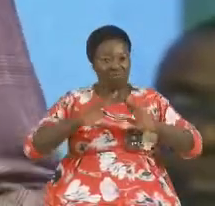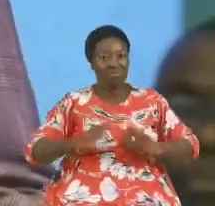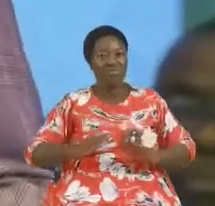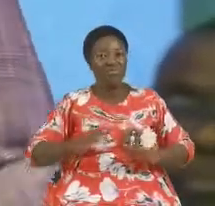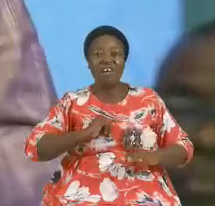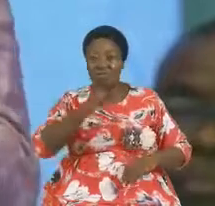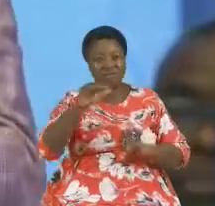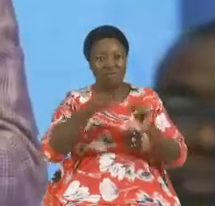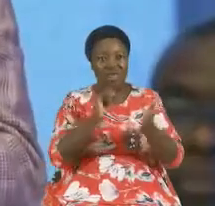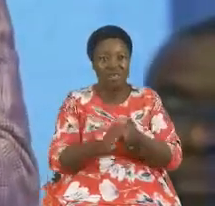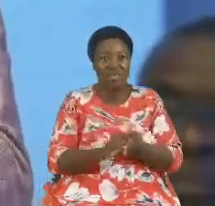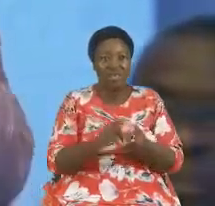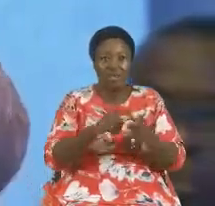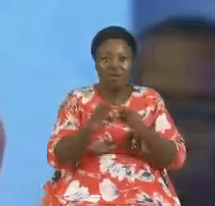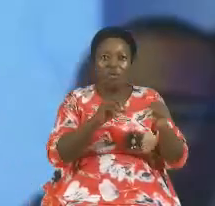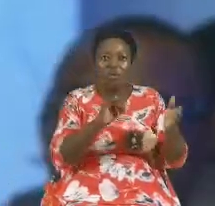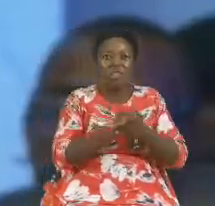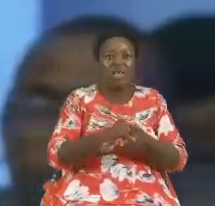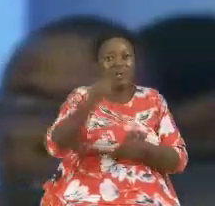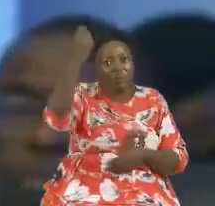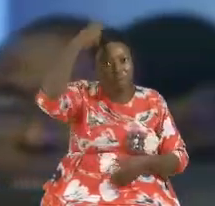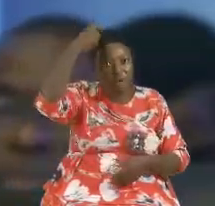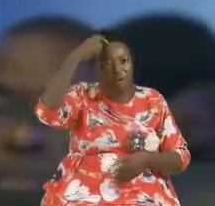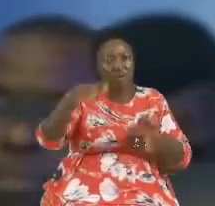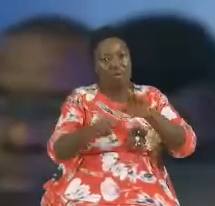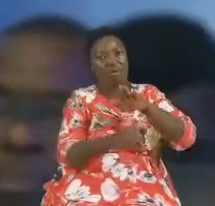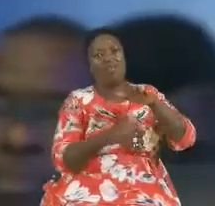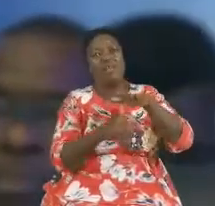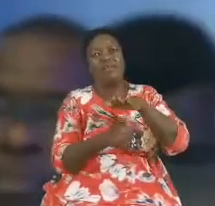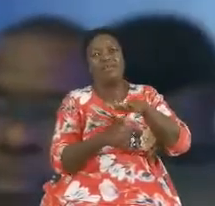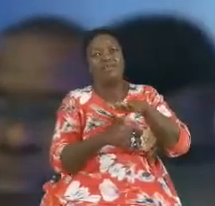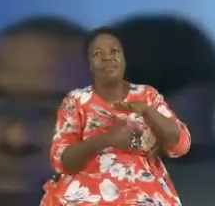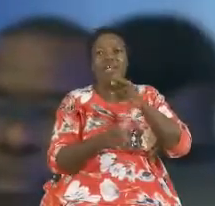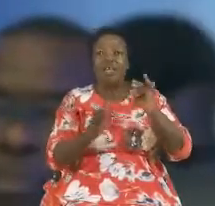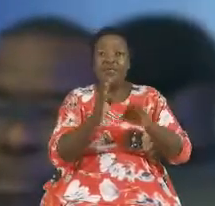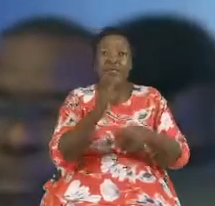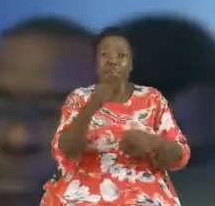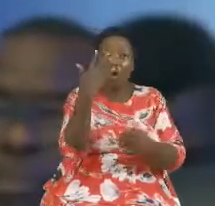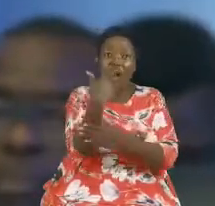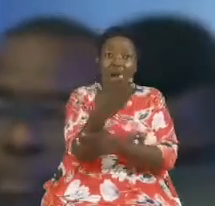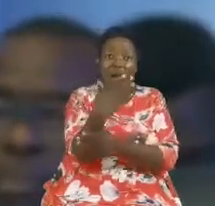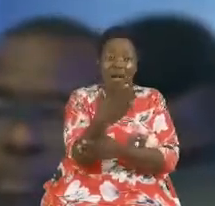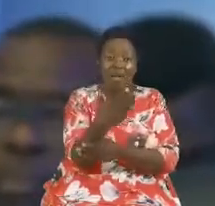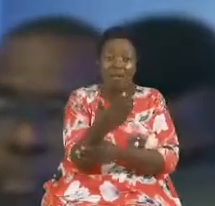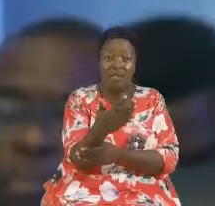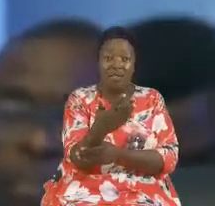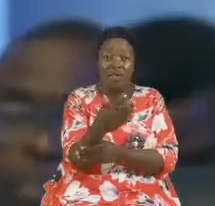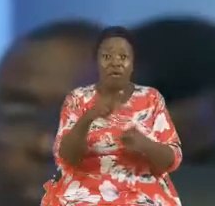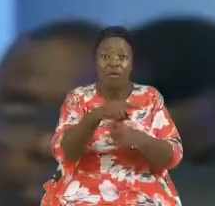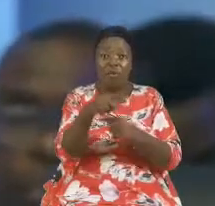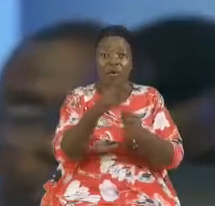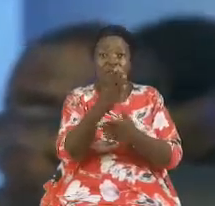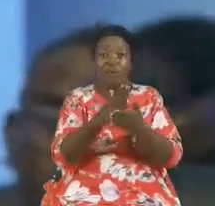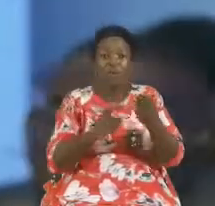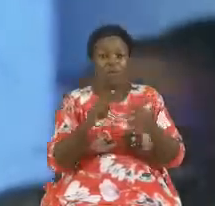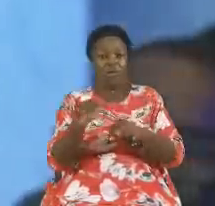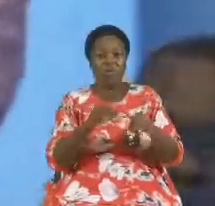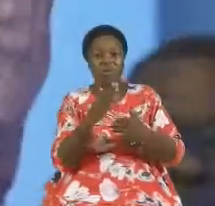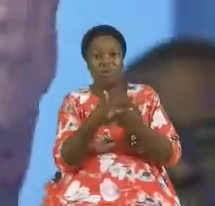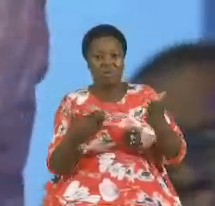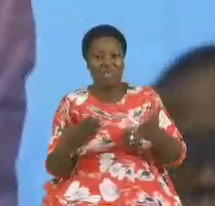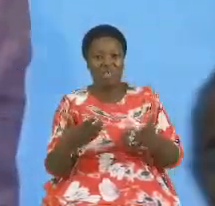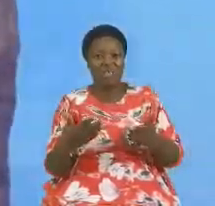say, brain, cool down. I'm not going to do that. You put that brain under. If